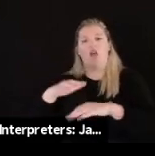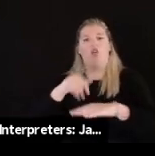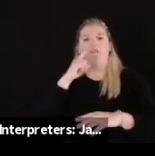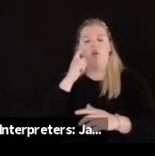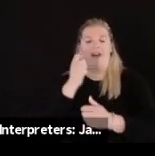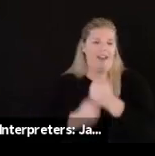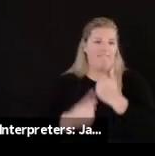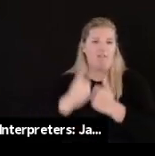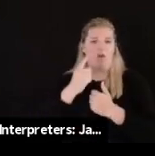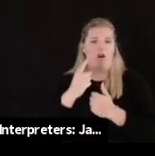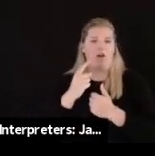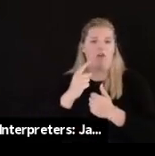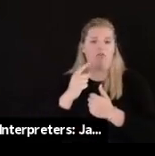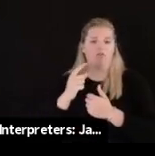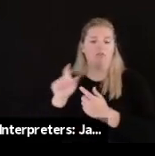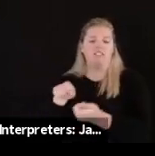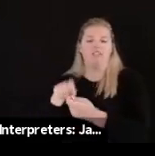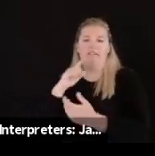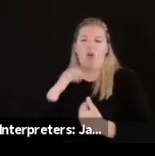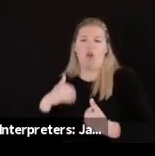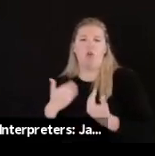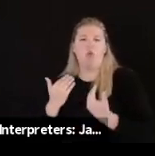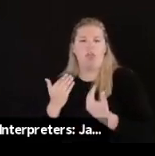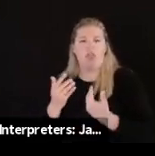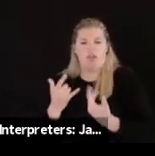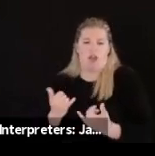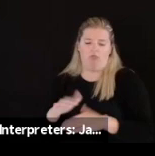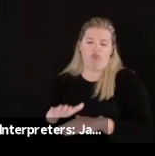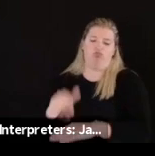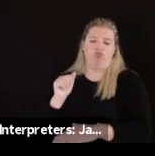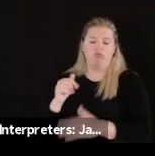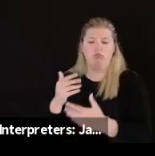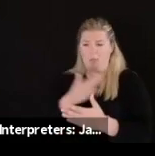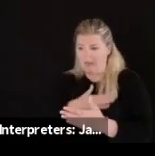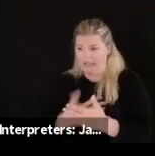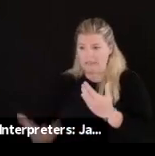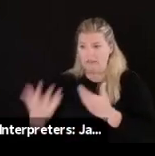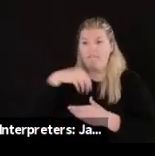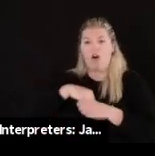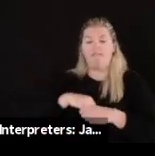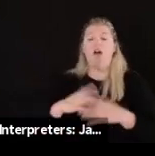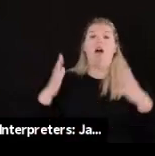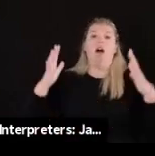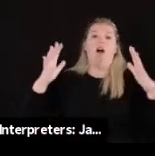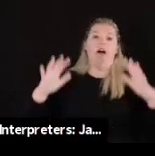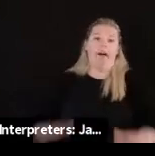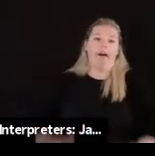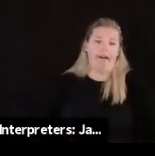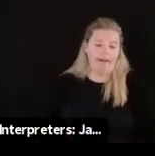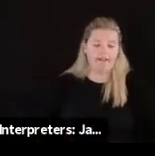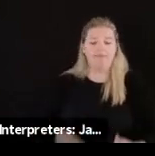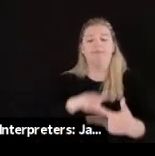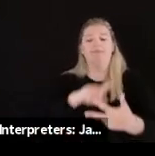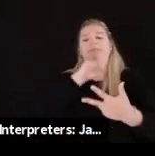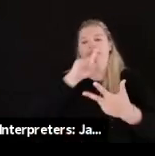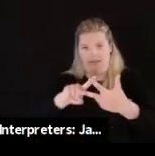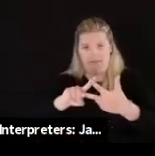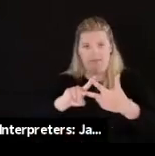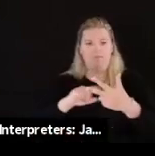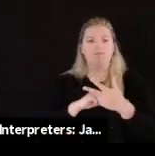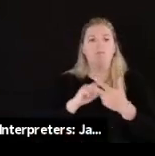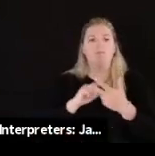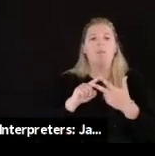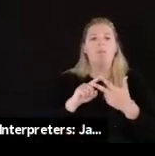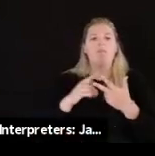specifically for our youth so that they get involved. Whew. Okay, so the second disclaimer is that I tend